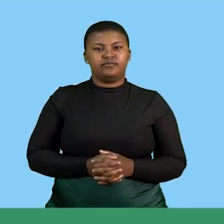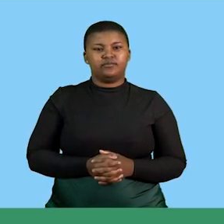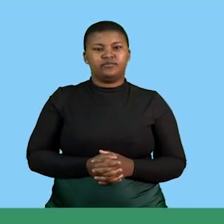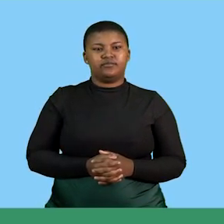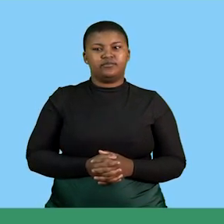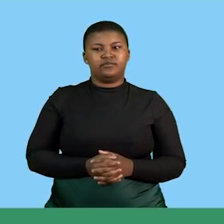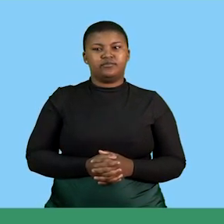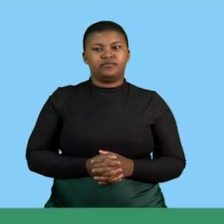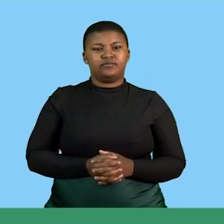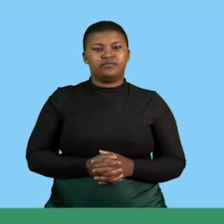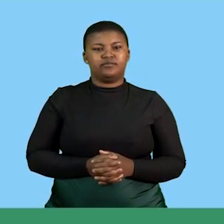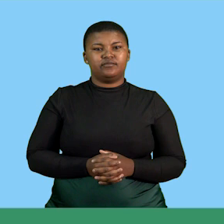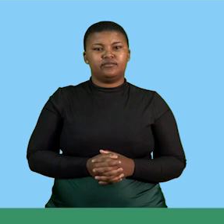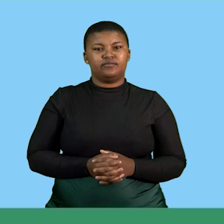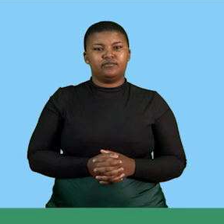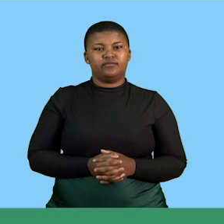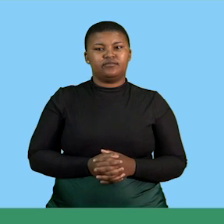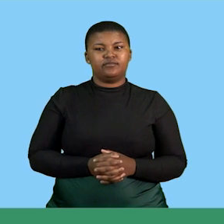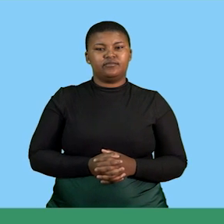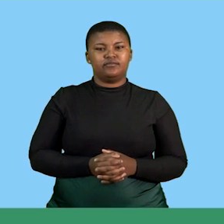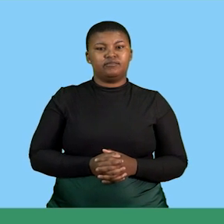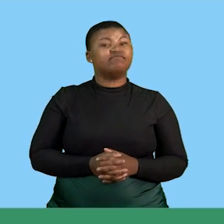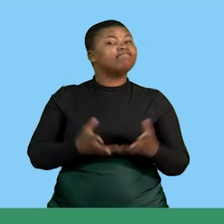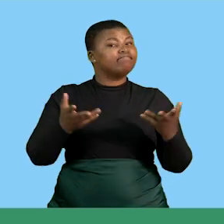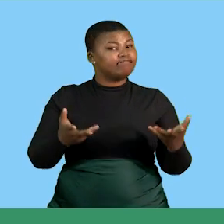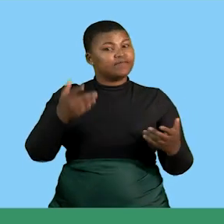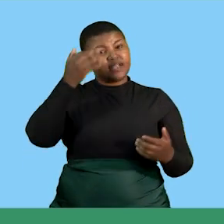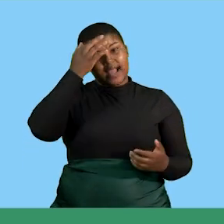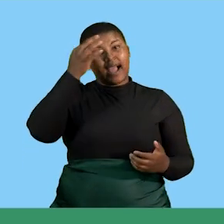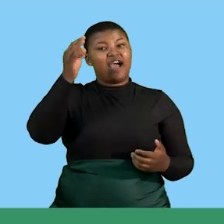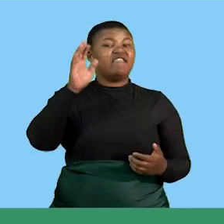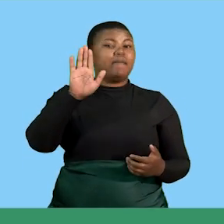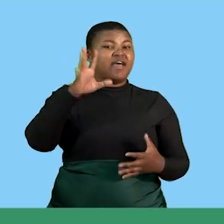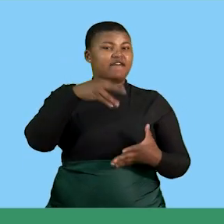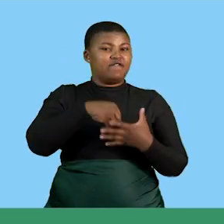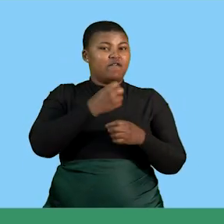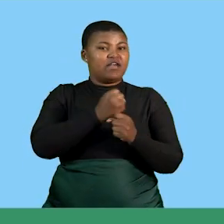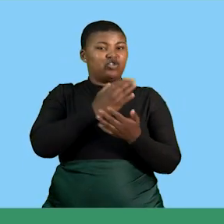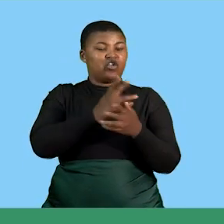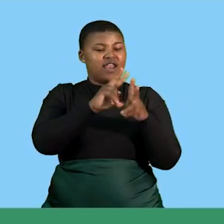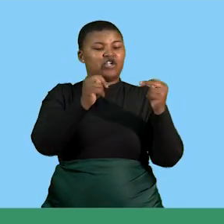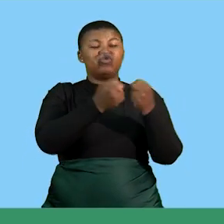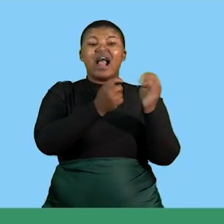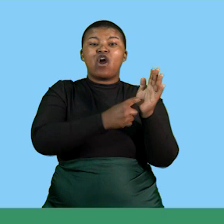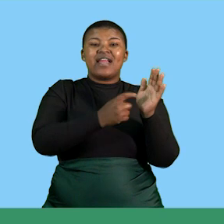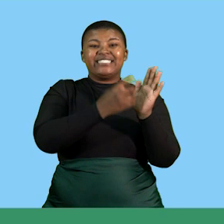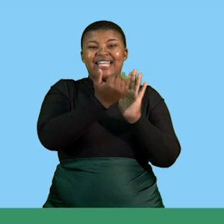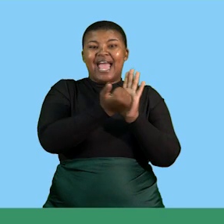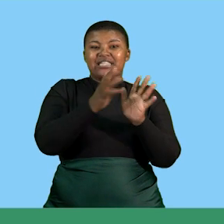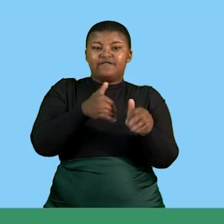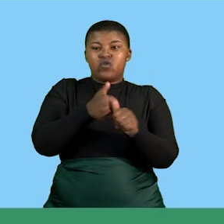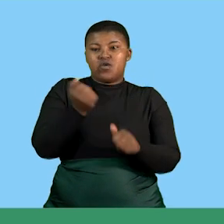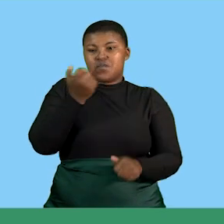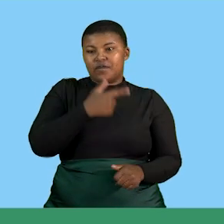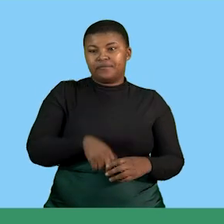All right, so regulators then, the government body, which in this case makes sure that the Credit Act is implemented correctly.